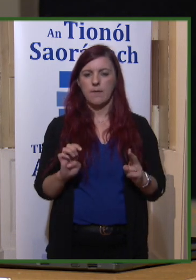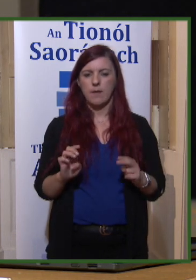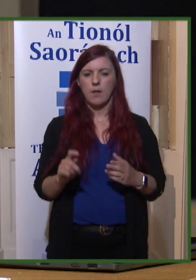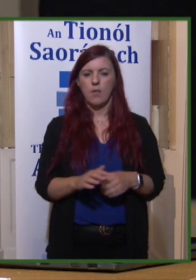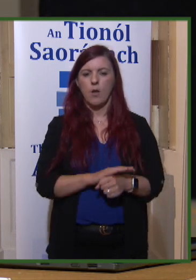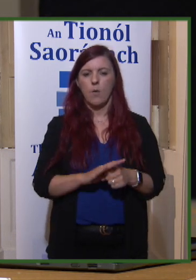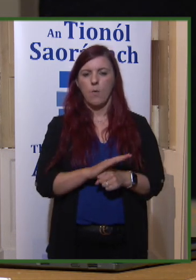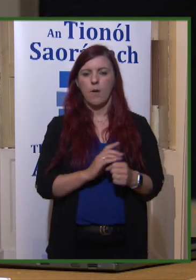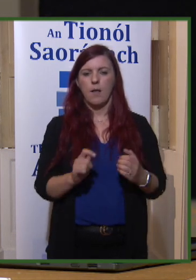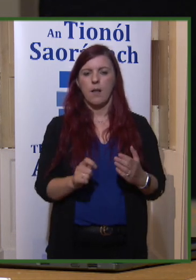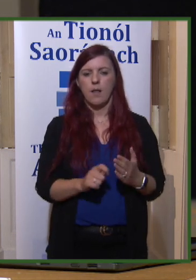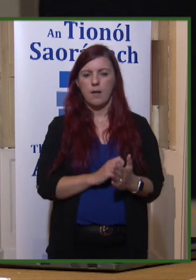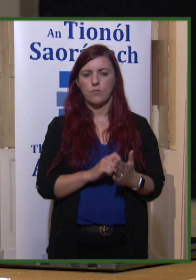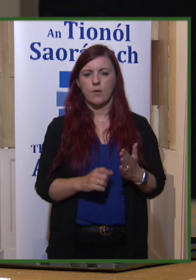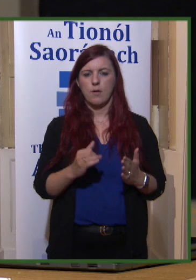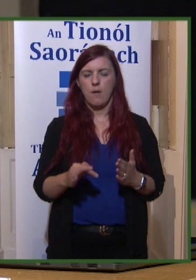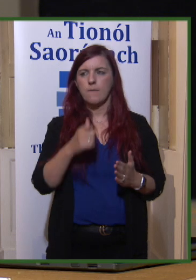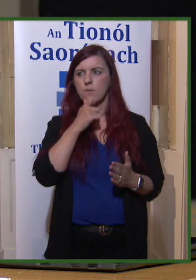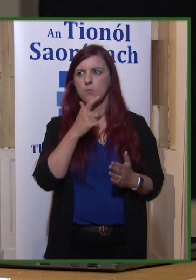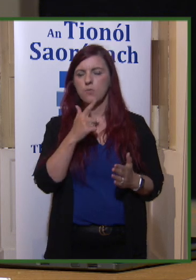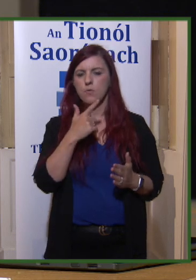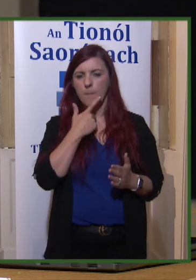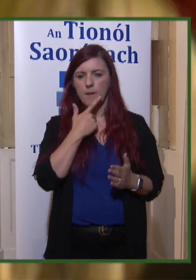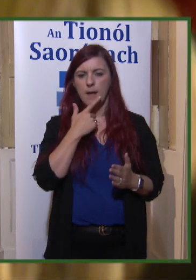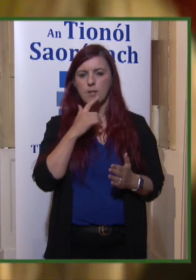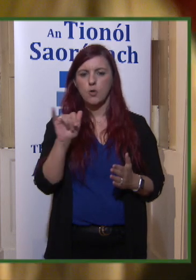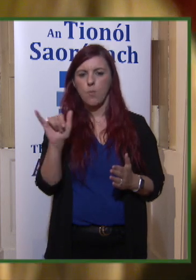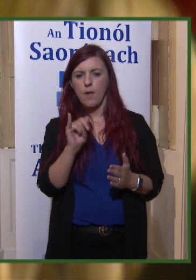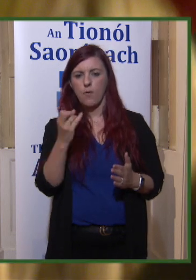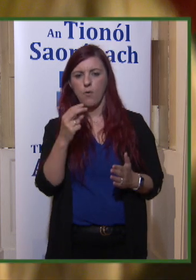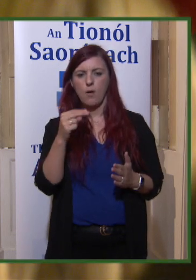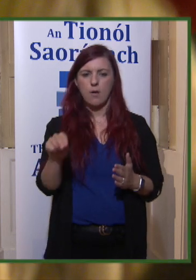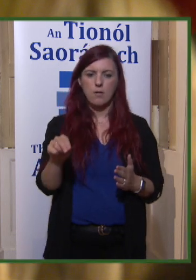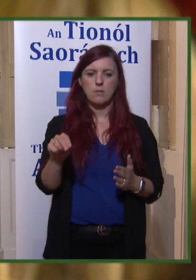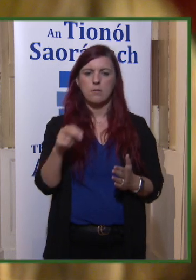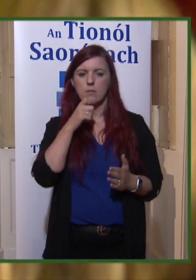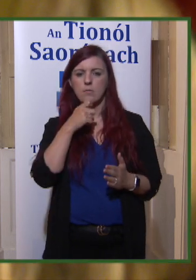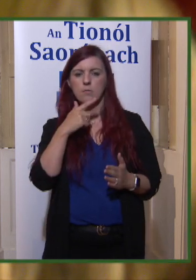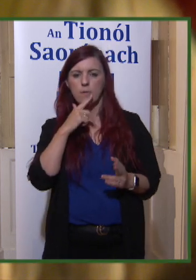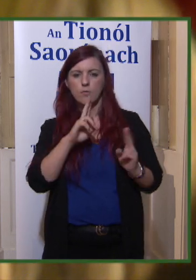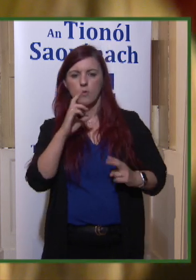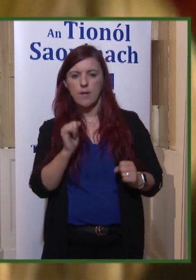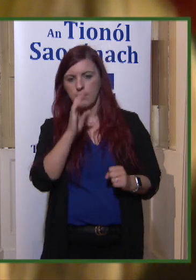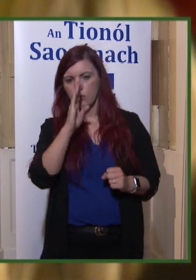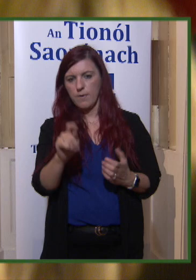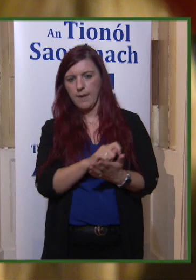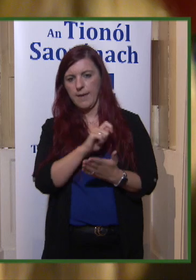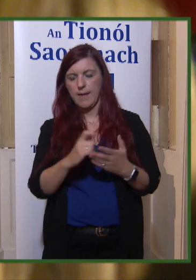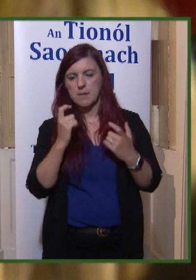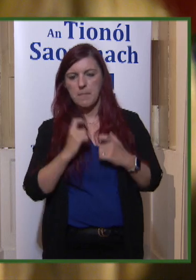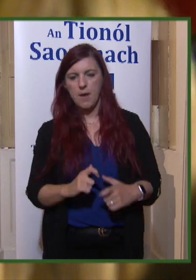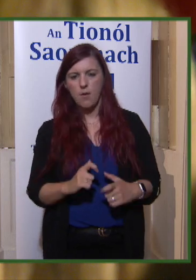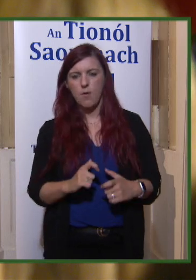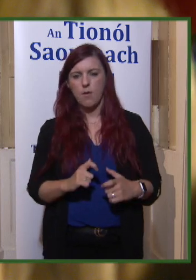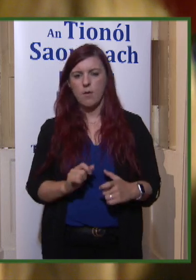local electorate of Dublin as to whether or not Dublin should have a directly elected mayor? Could I